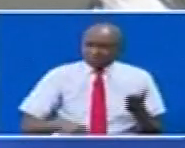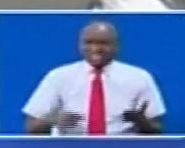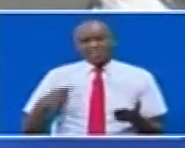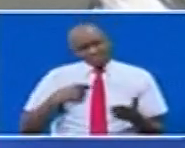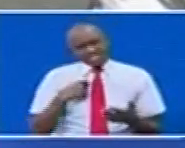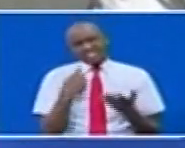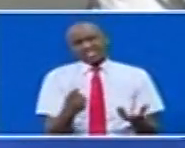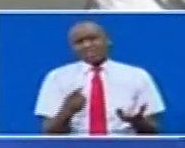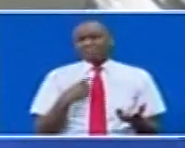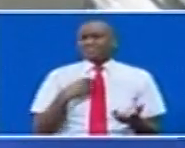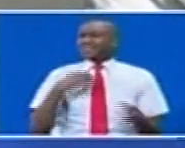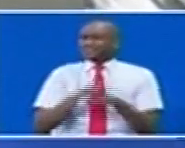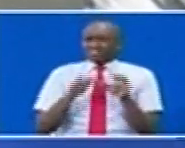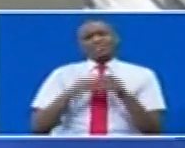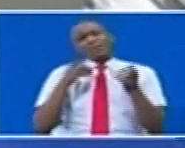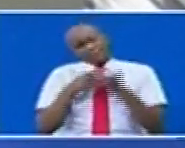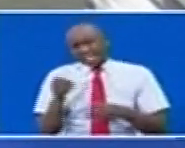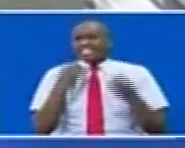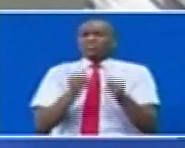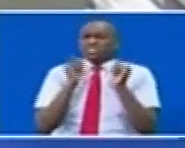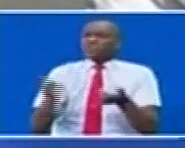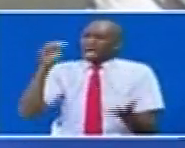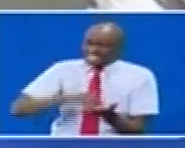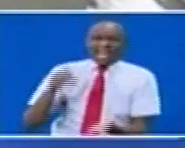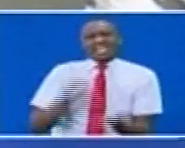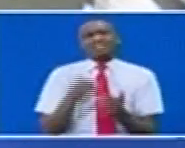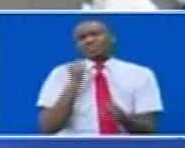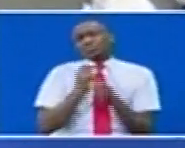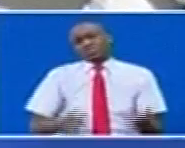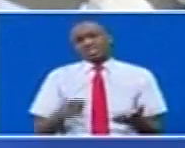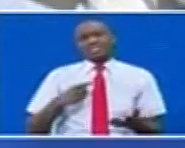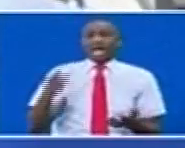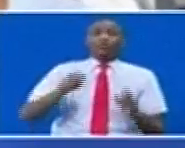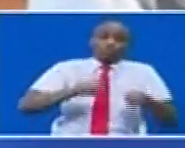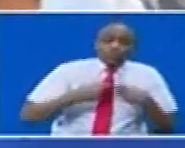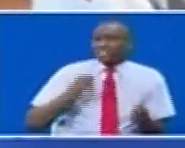nifumana school fees inatoa tena naanza kununua vitu, mtoto ana chochote, ana hata kiatu.